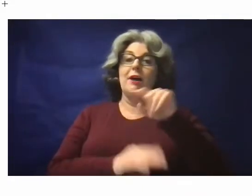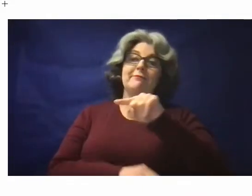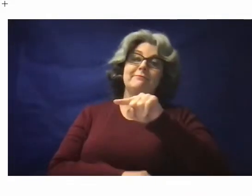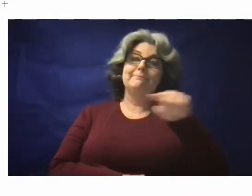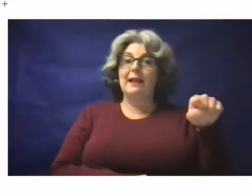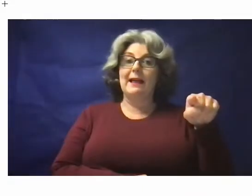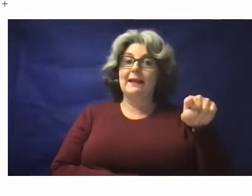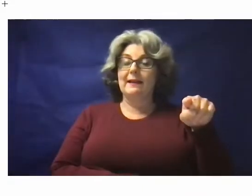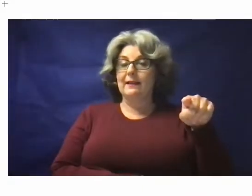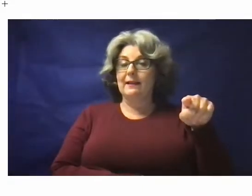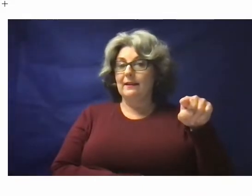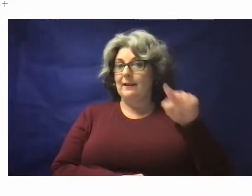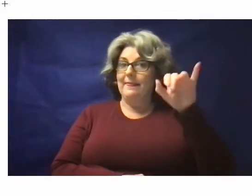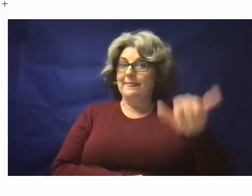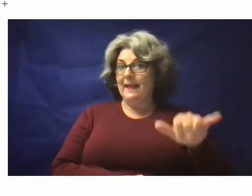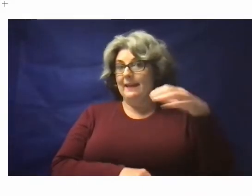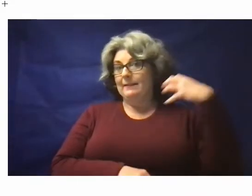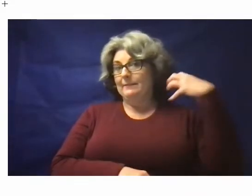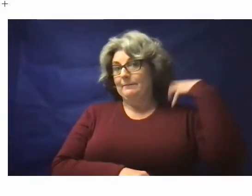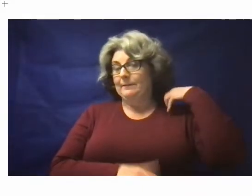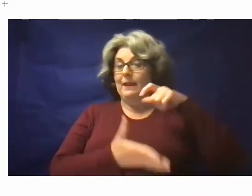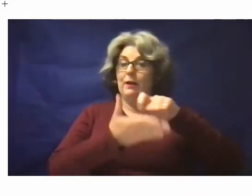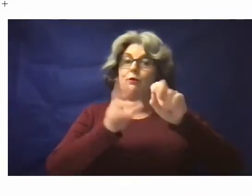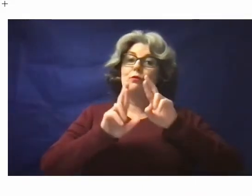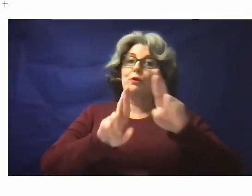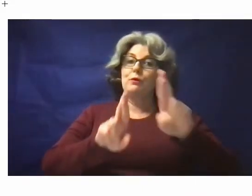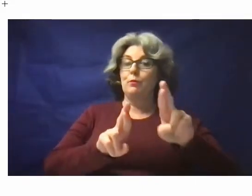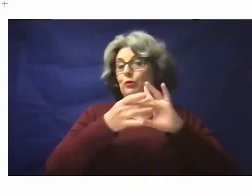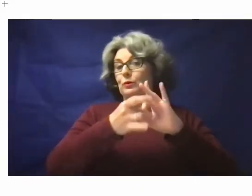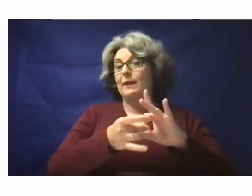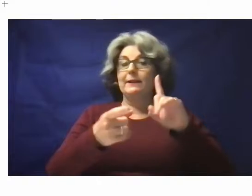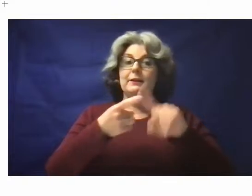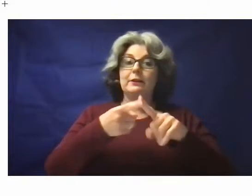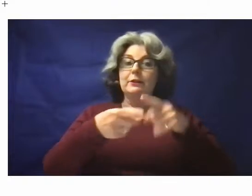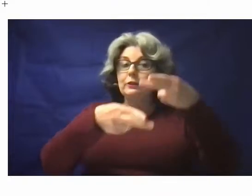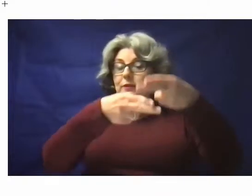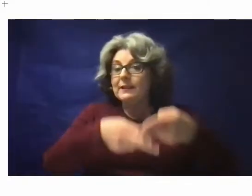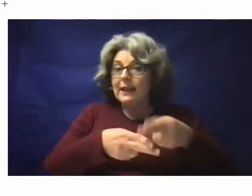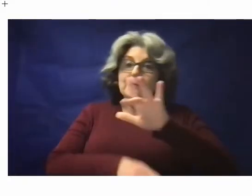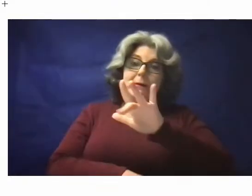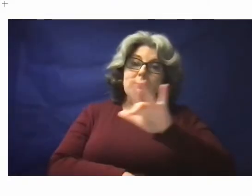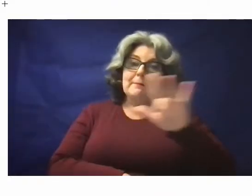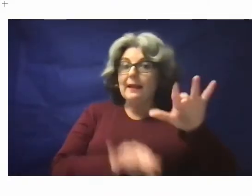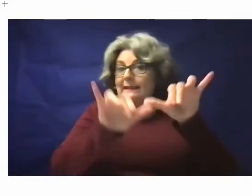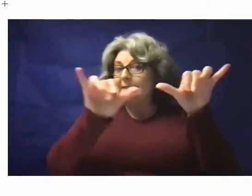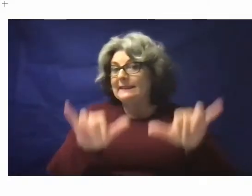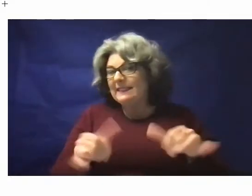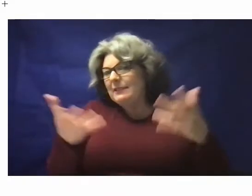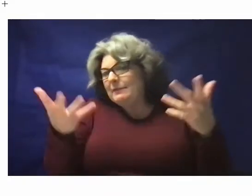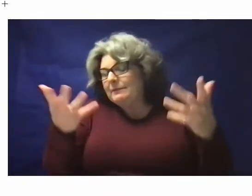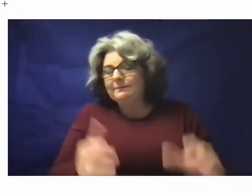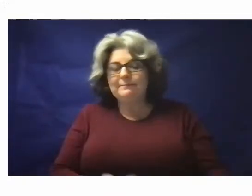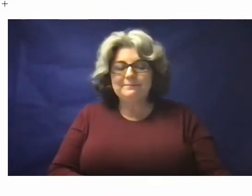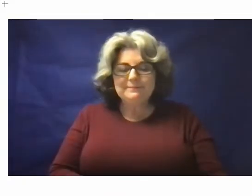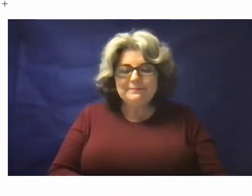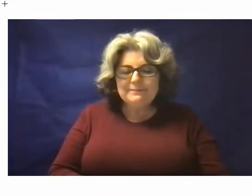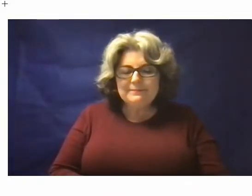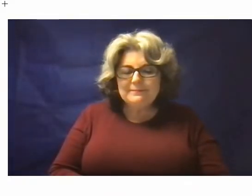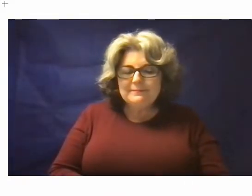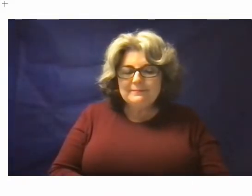employer X, I wrote reports related to the name of blank system. For example, in